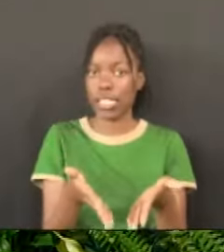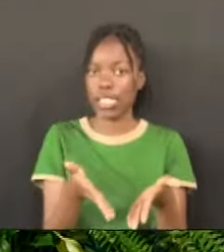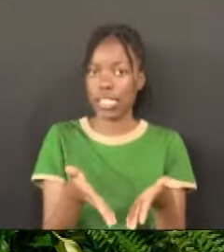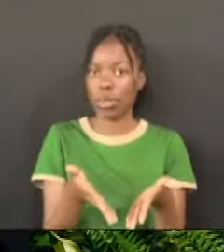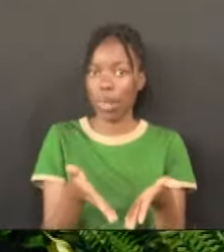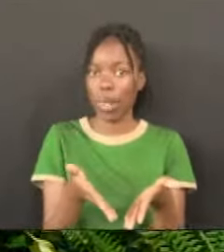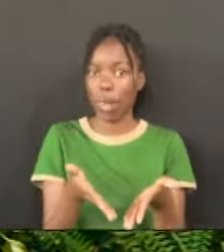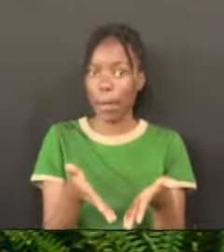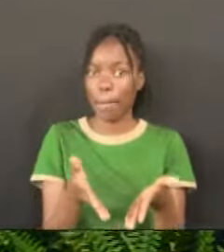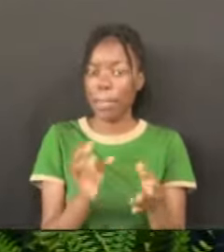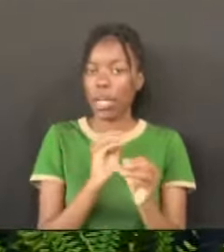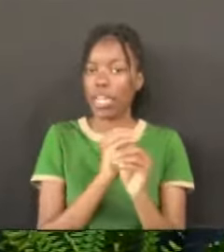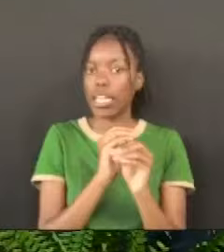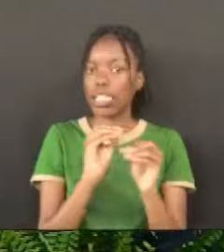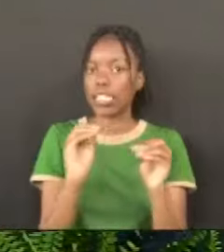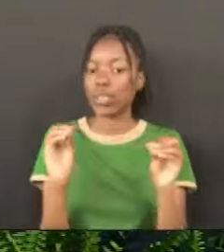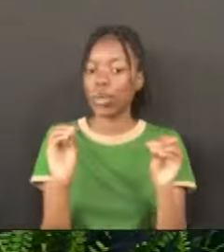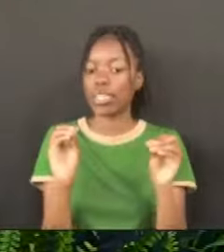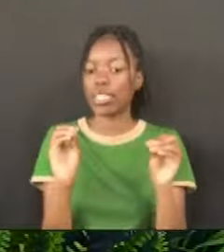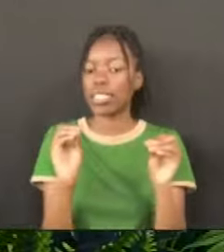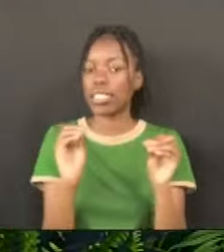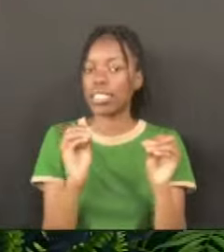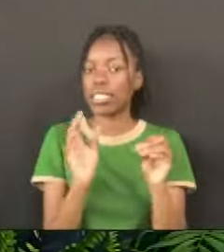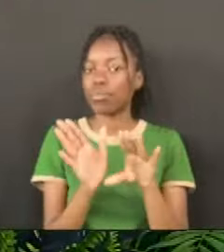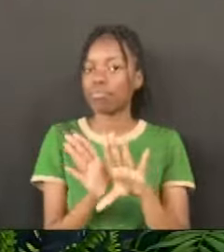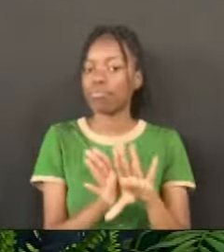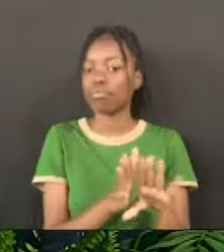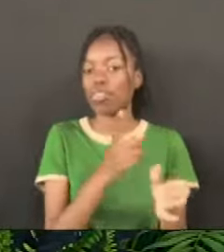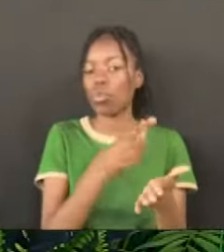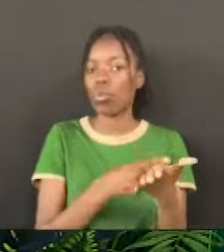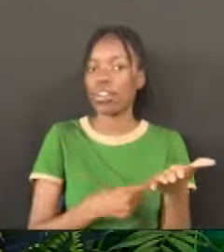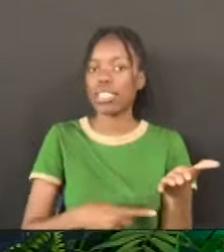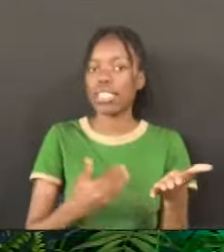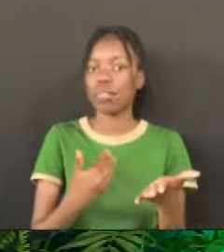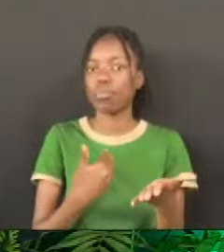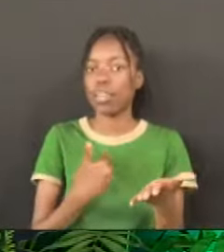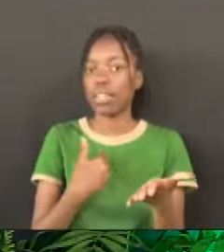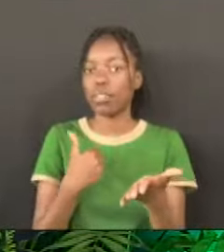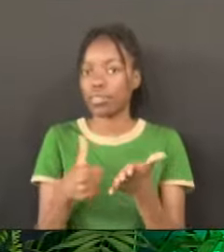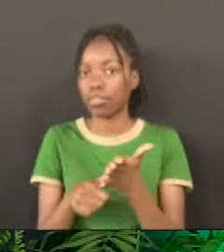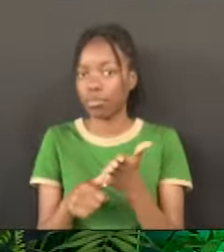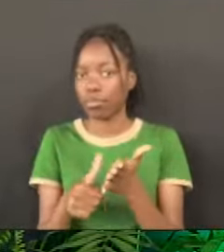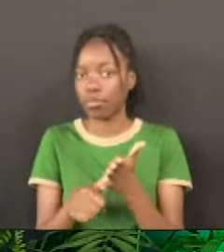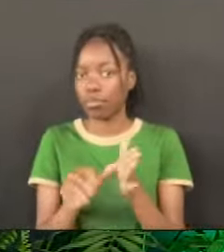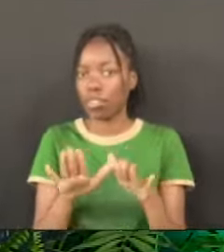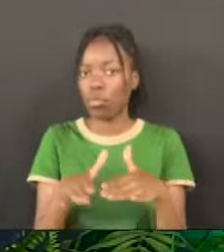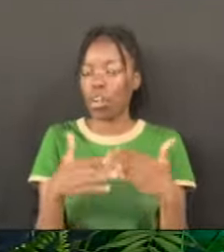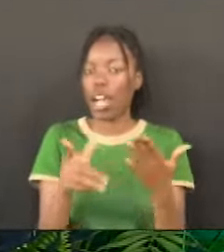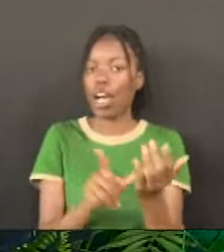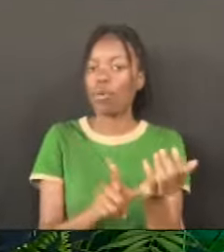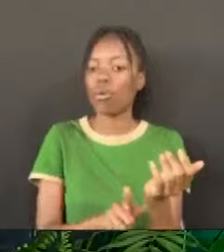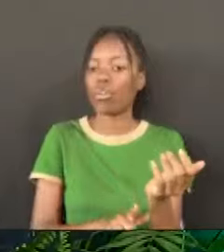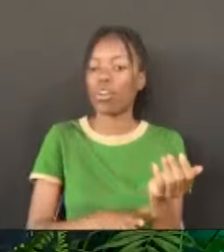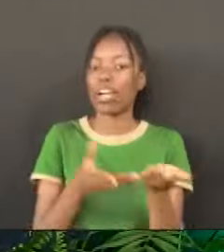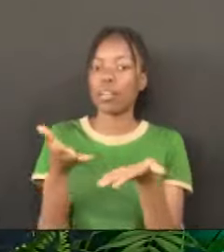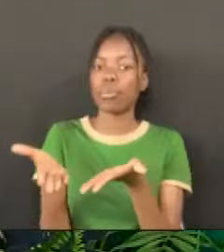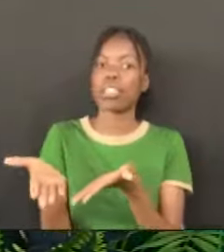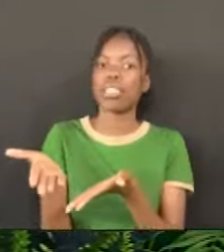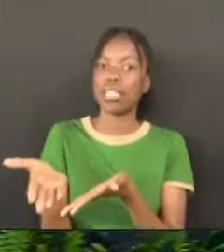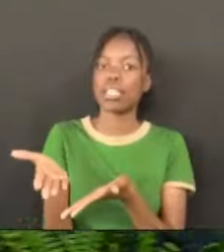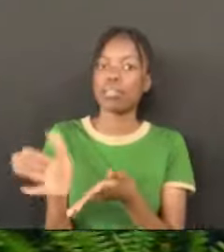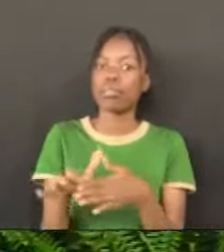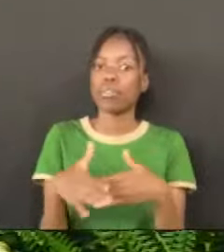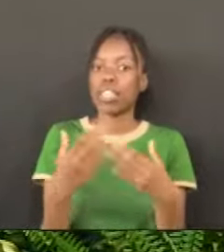does not matter what I'm going through. It does not matter for how long I've been there. It does not matter how